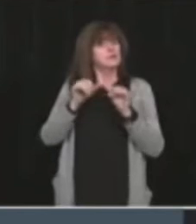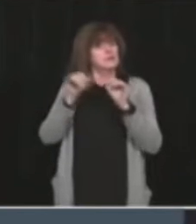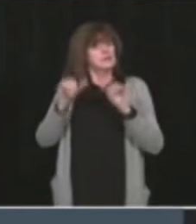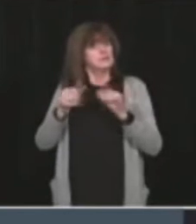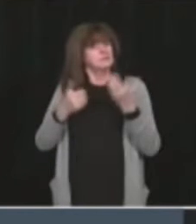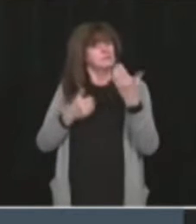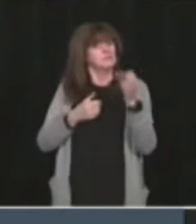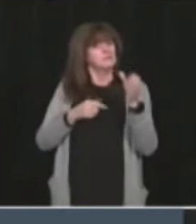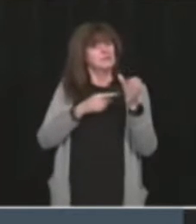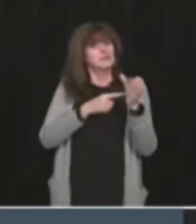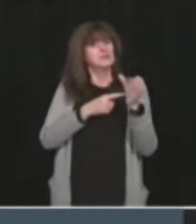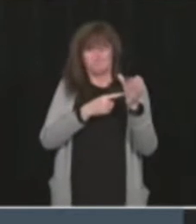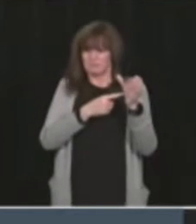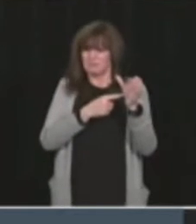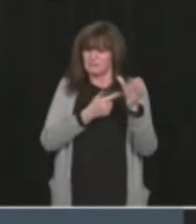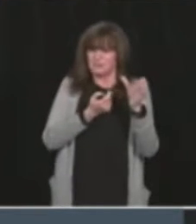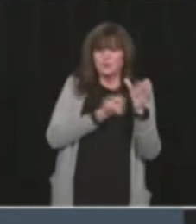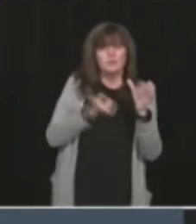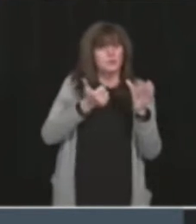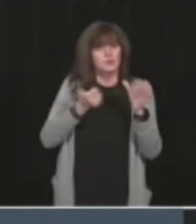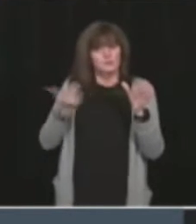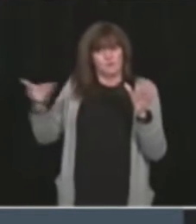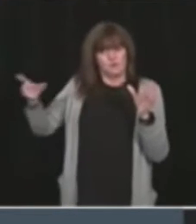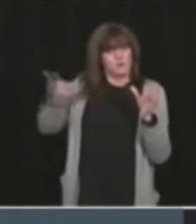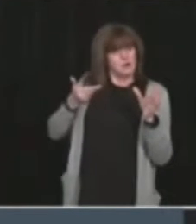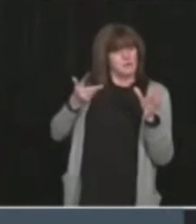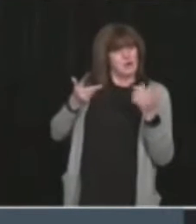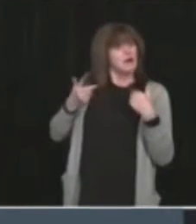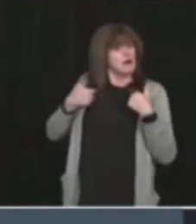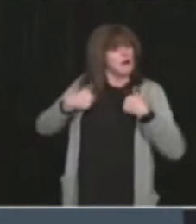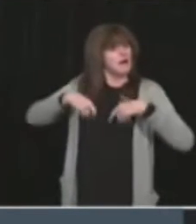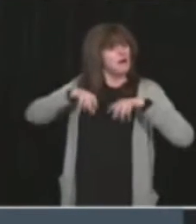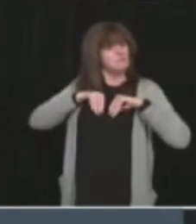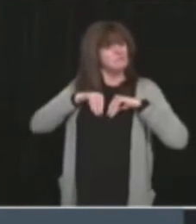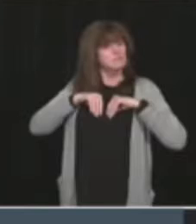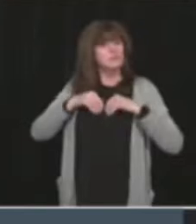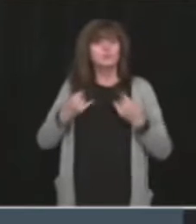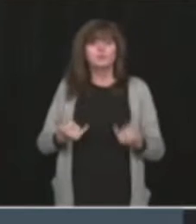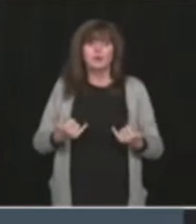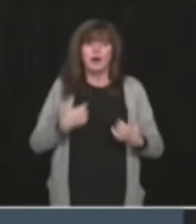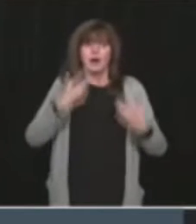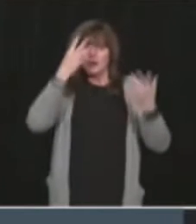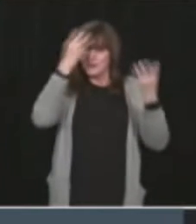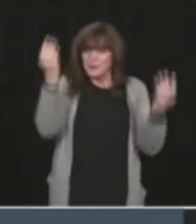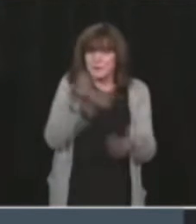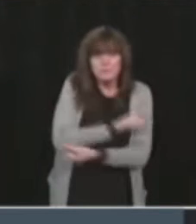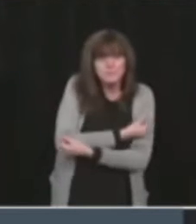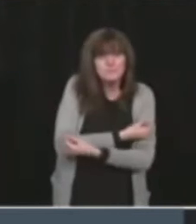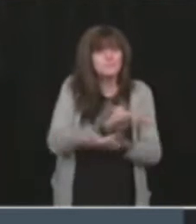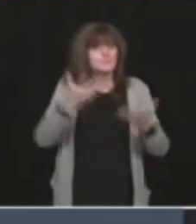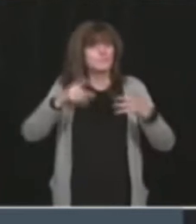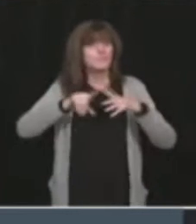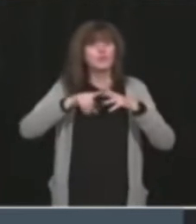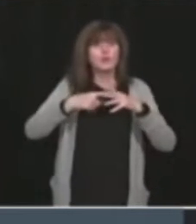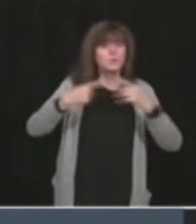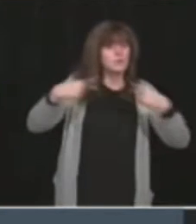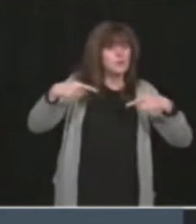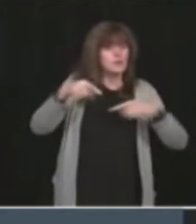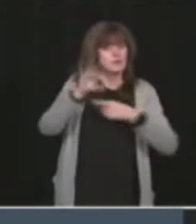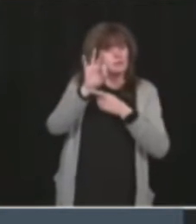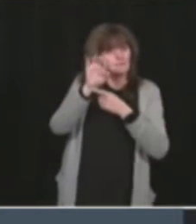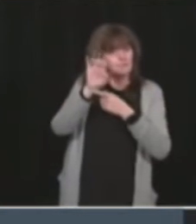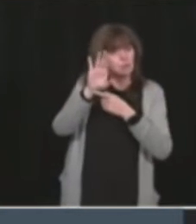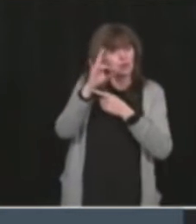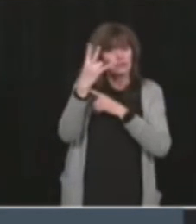And so today I can announce that beginning on February 17th, we will remove all capacity